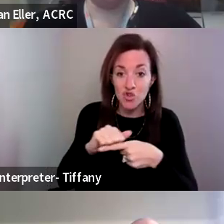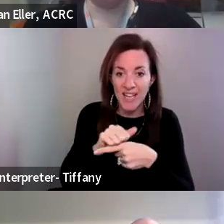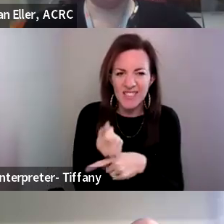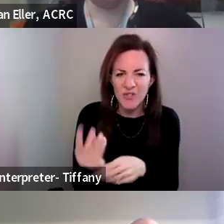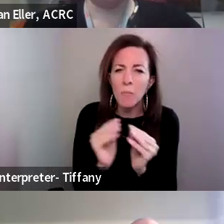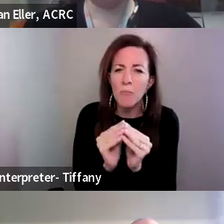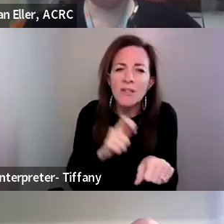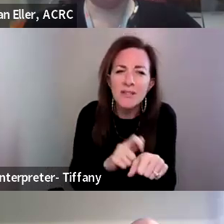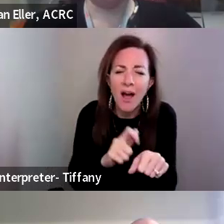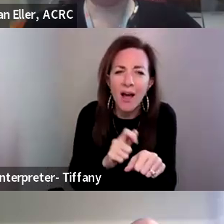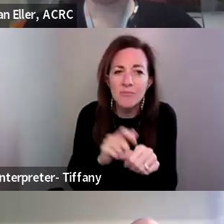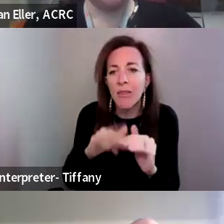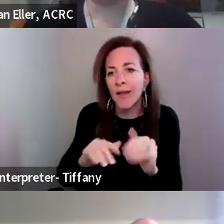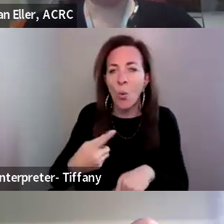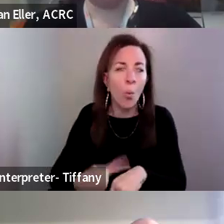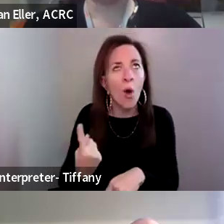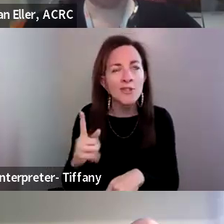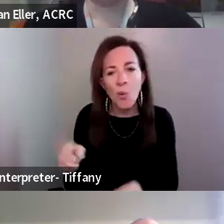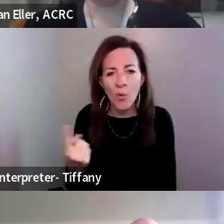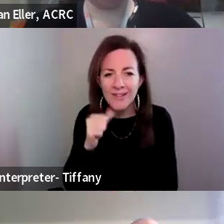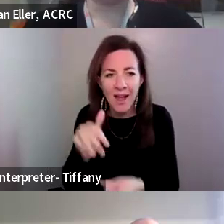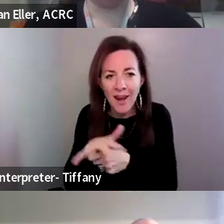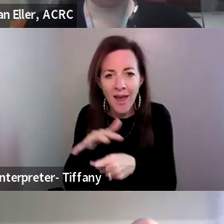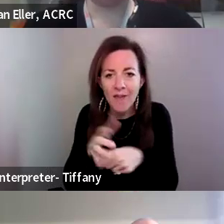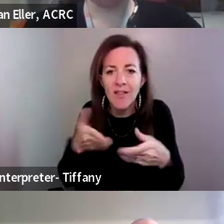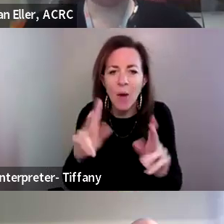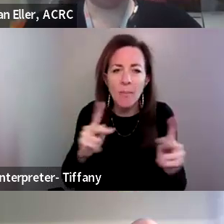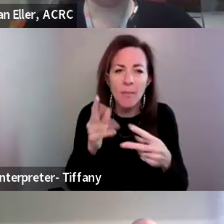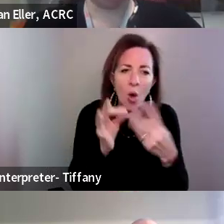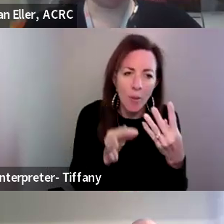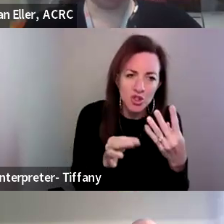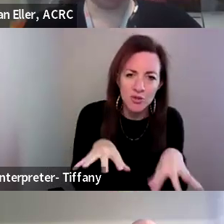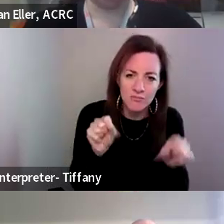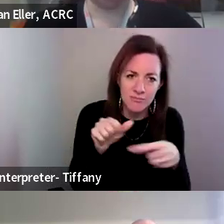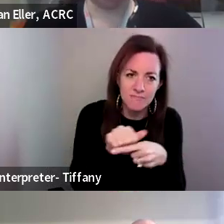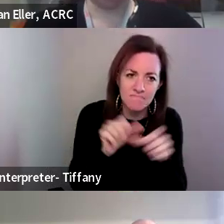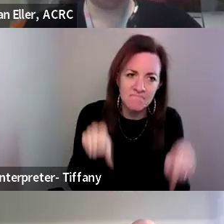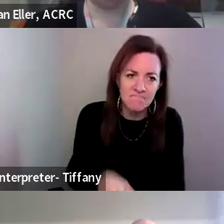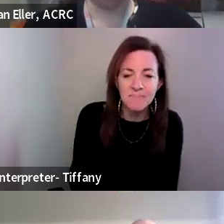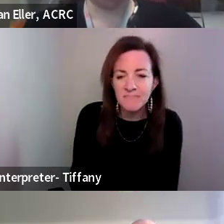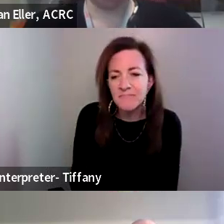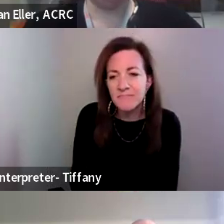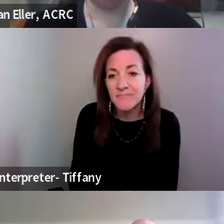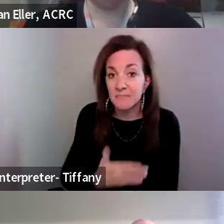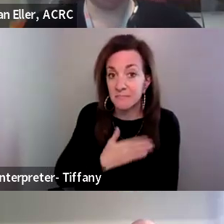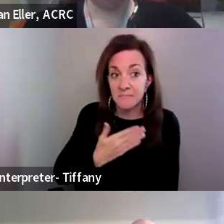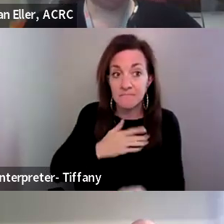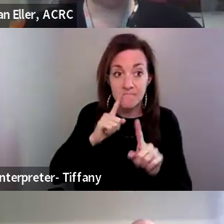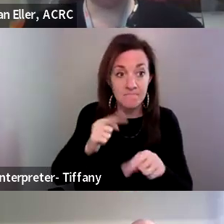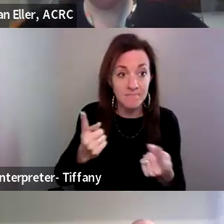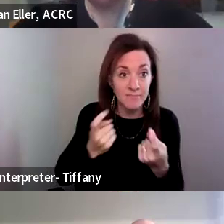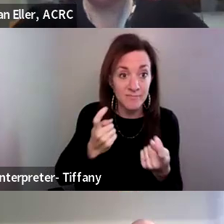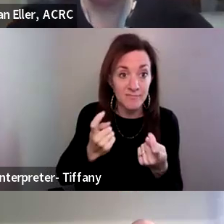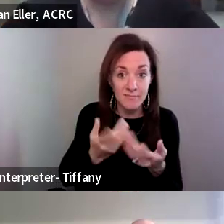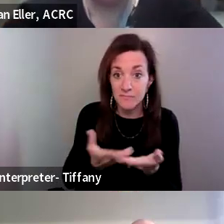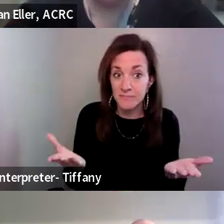few more times than just once, giving people more options to take them. So, and I'm happy to answer any questions